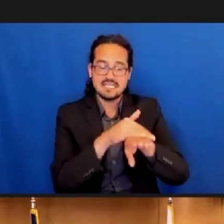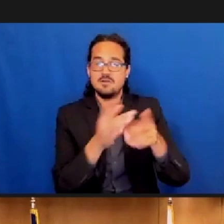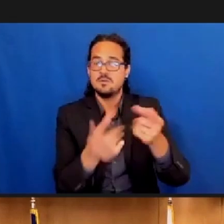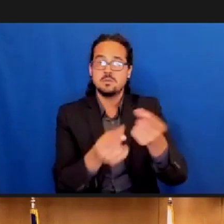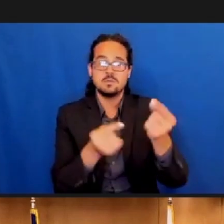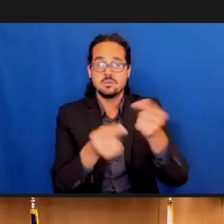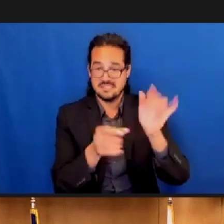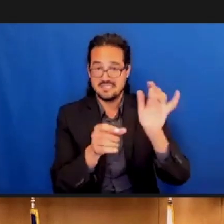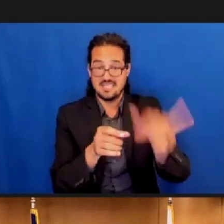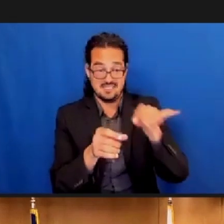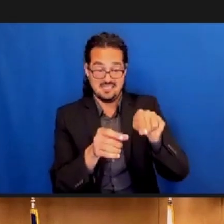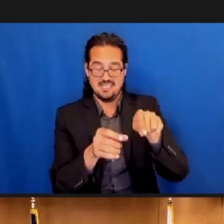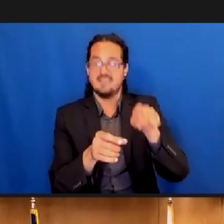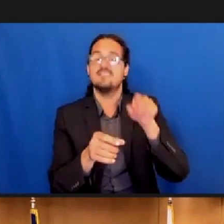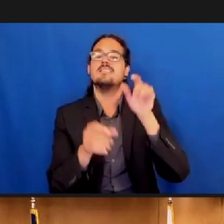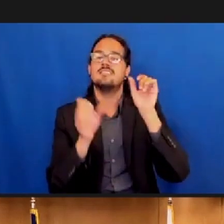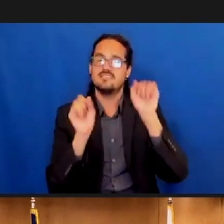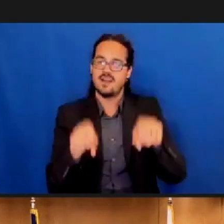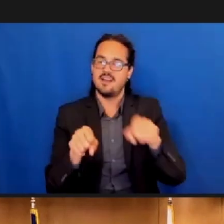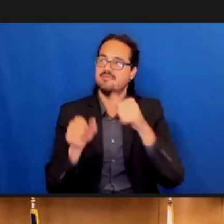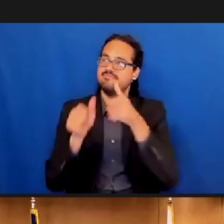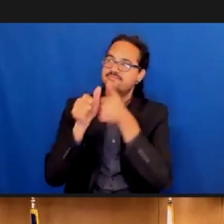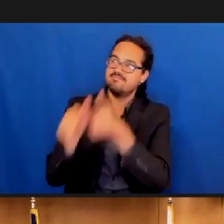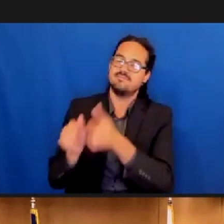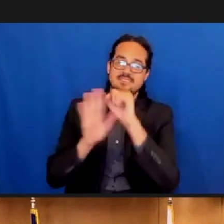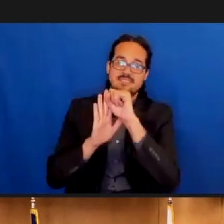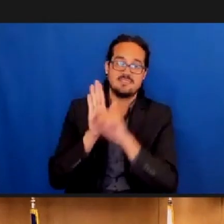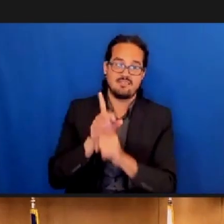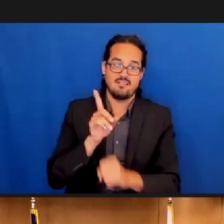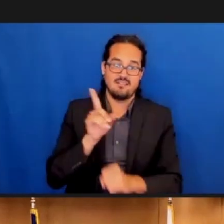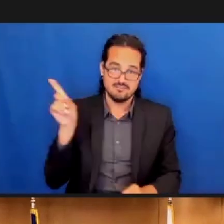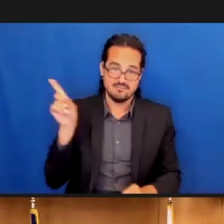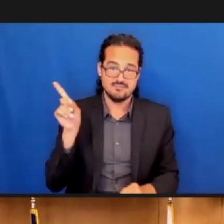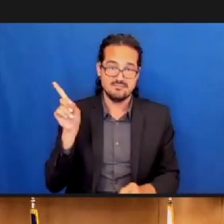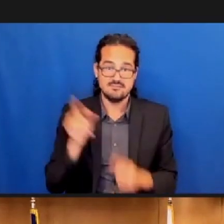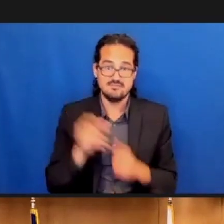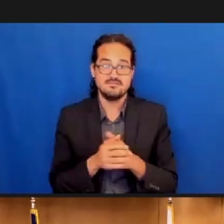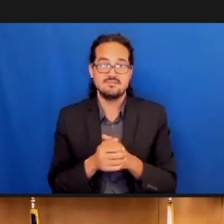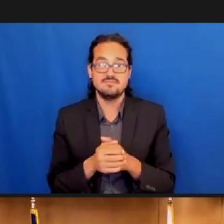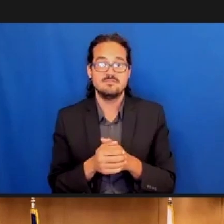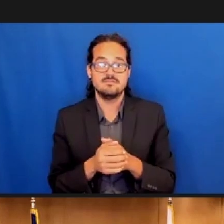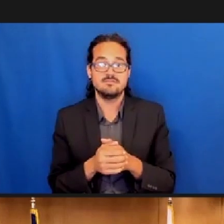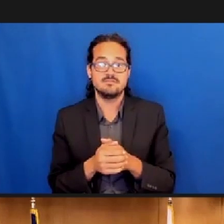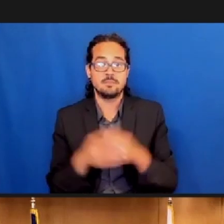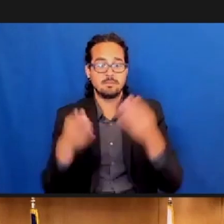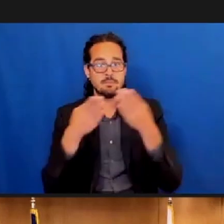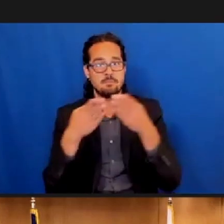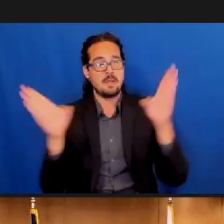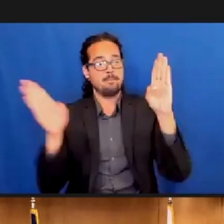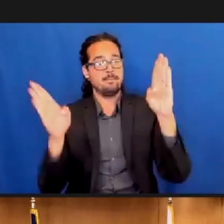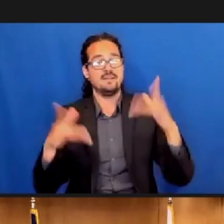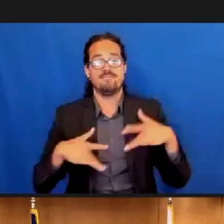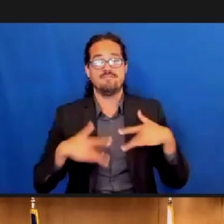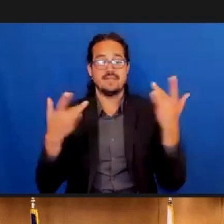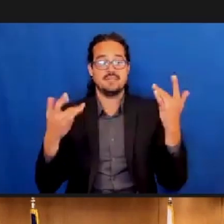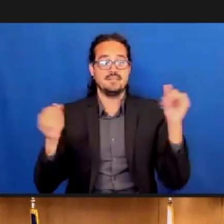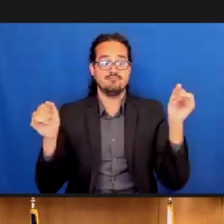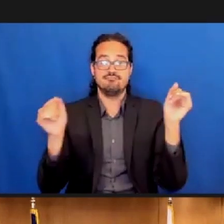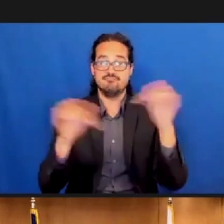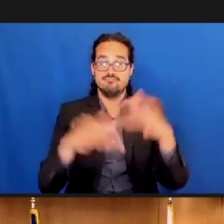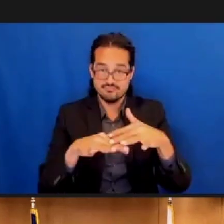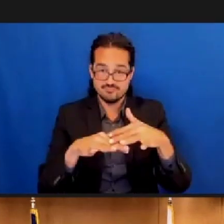can restrict it based on vaccination status, or whether or not there would have to be a separate area or